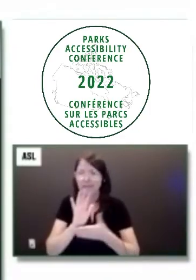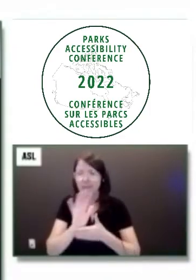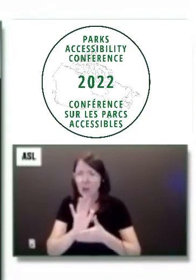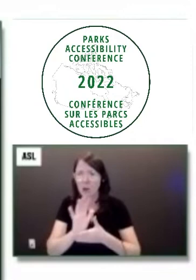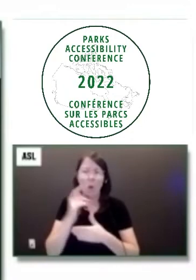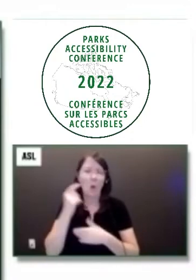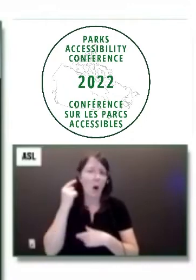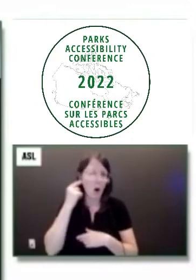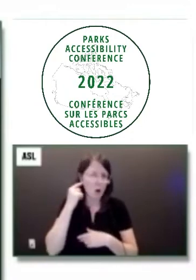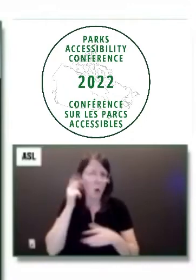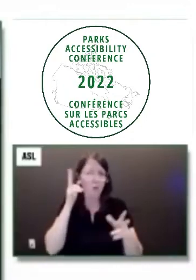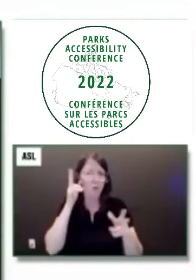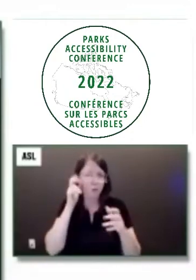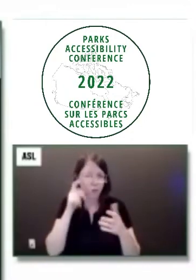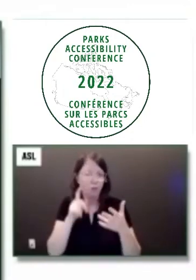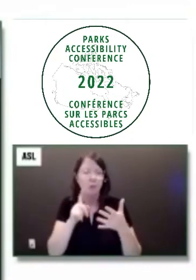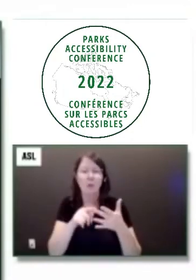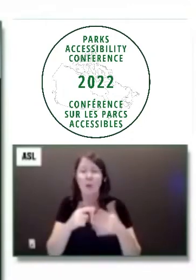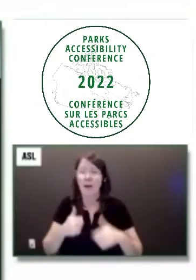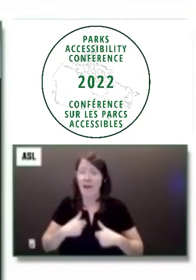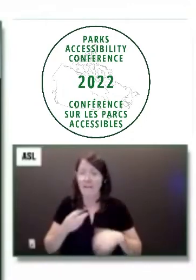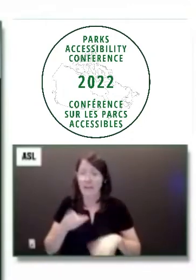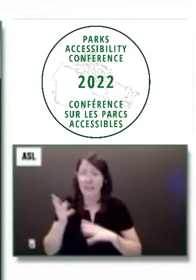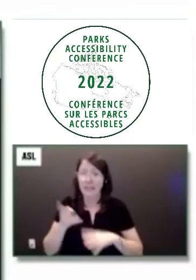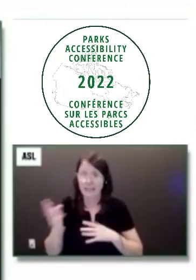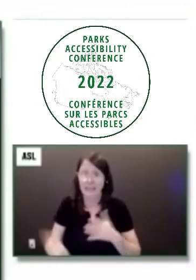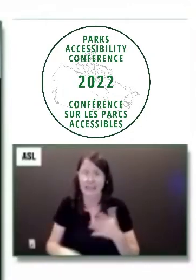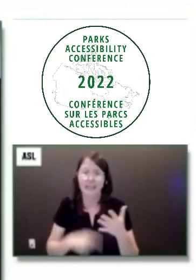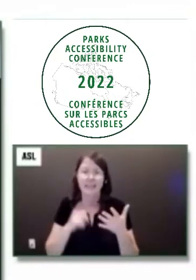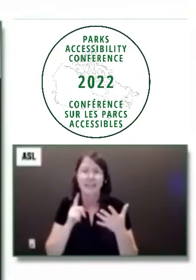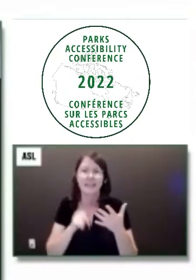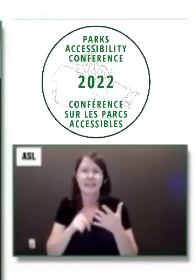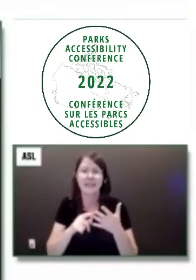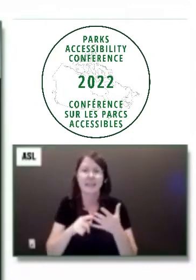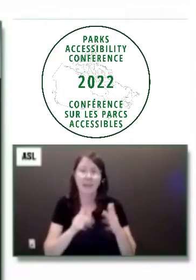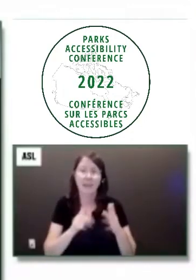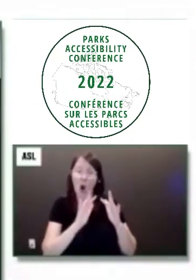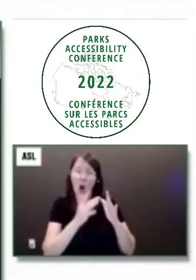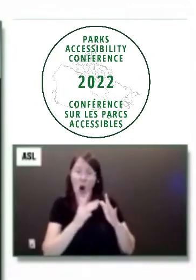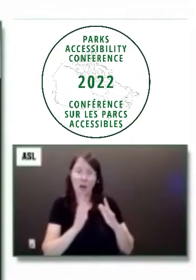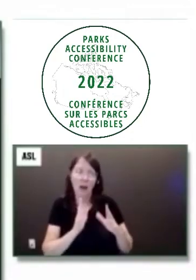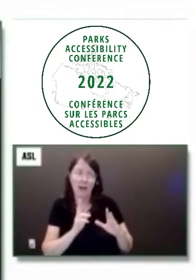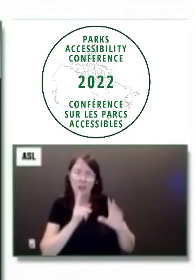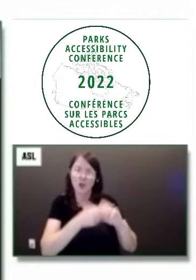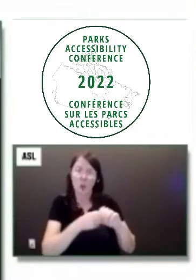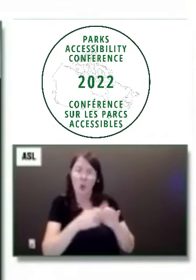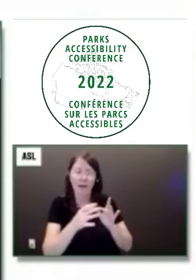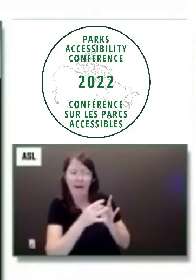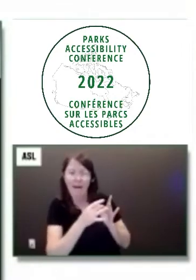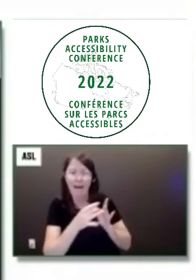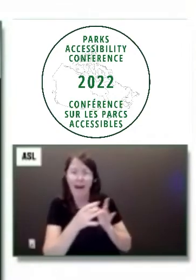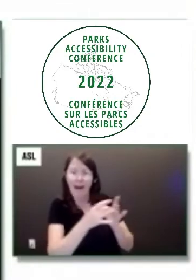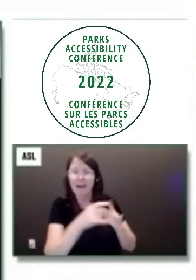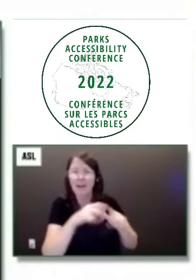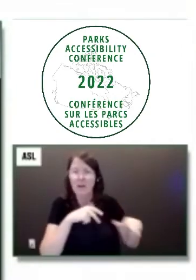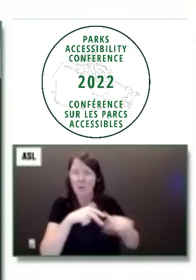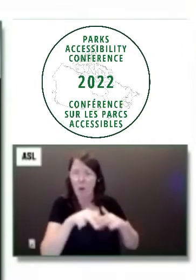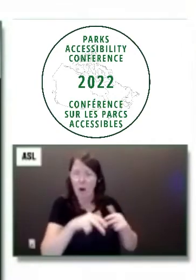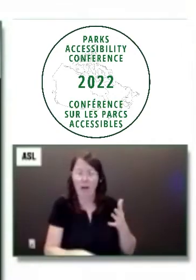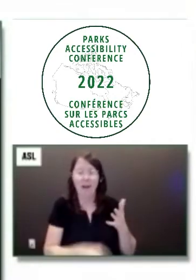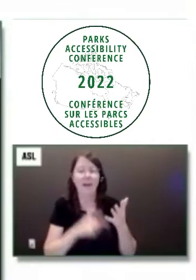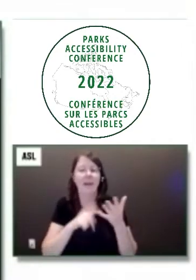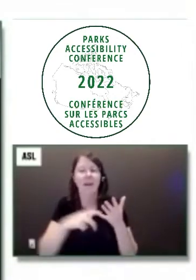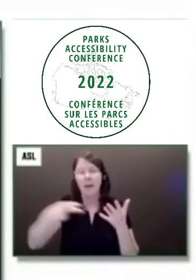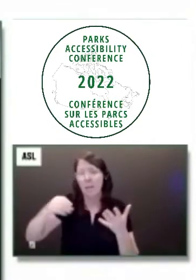5, podcasts and documentaries about nature. So we're going to go through each of these one by one. So first, let's